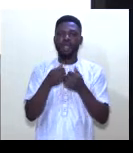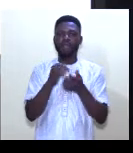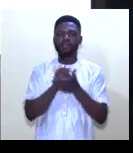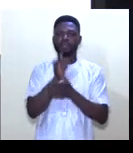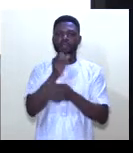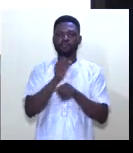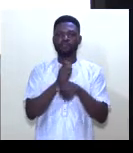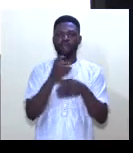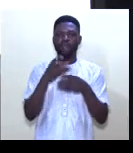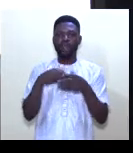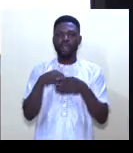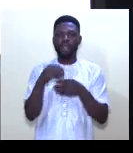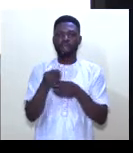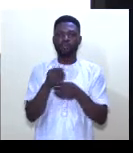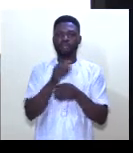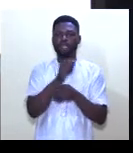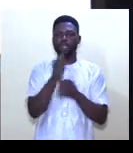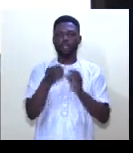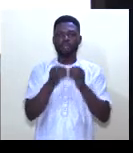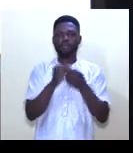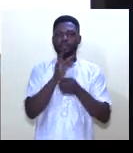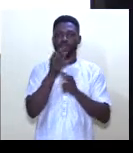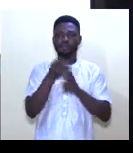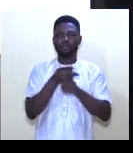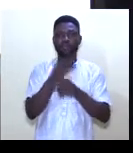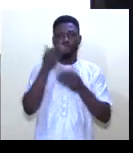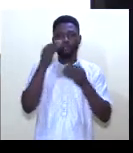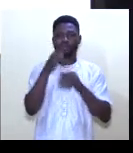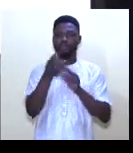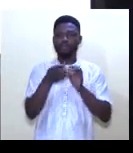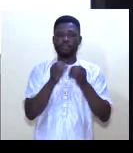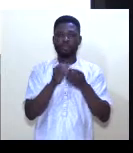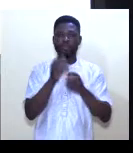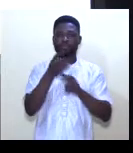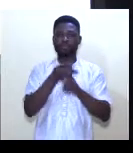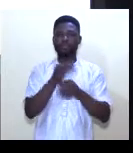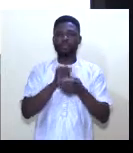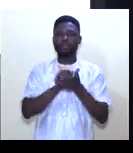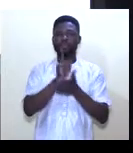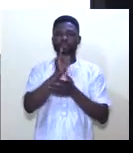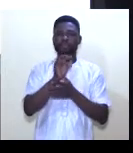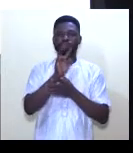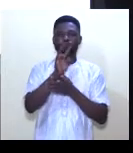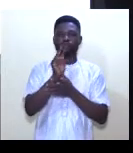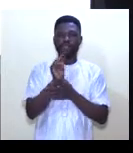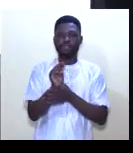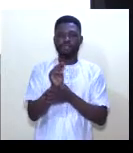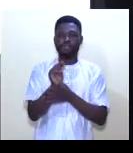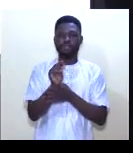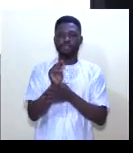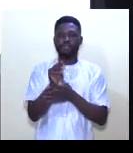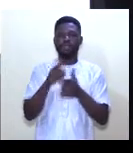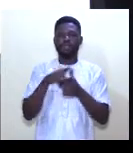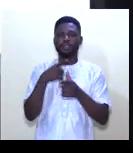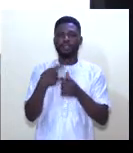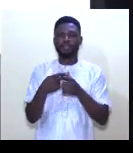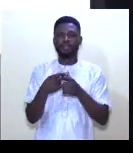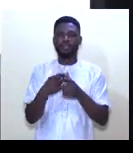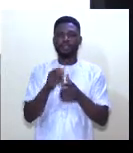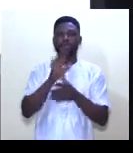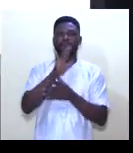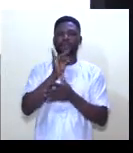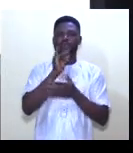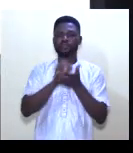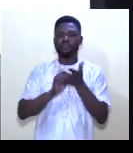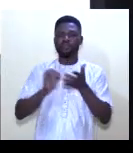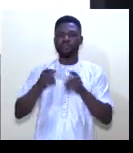let's see how that is worked out. A certain number is doubled. I don't know the number, but I will double it. That is 2n.